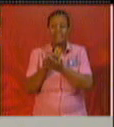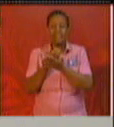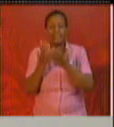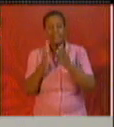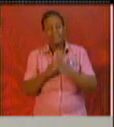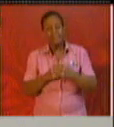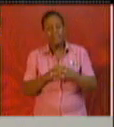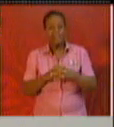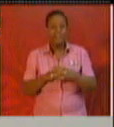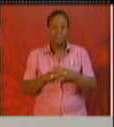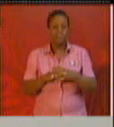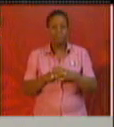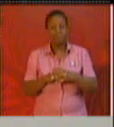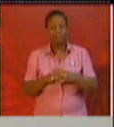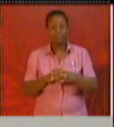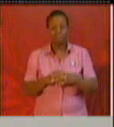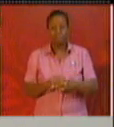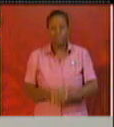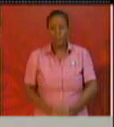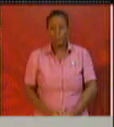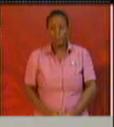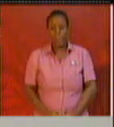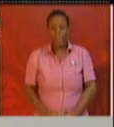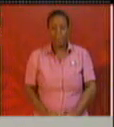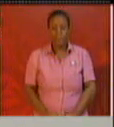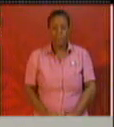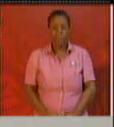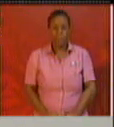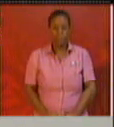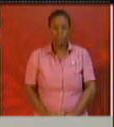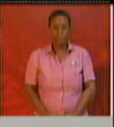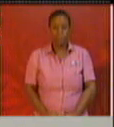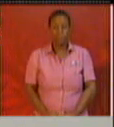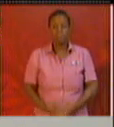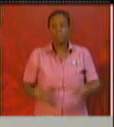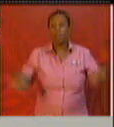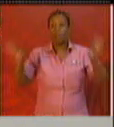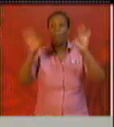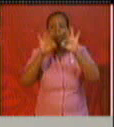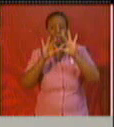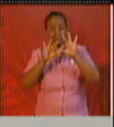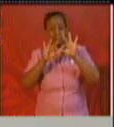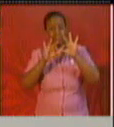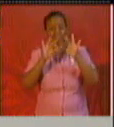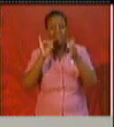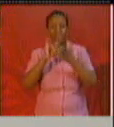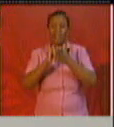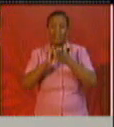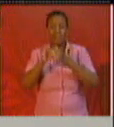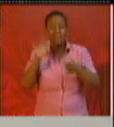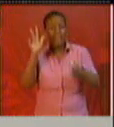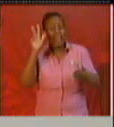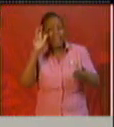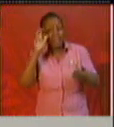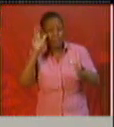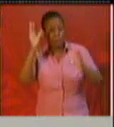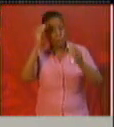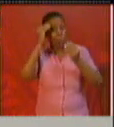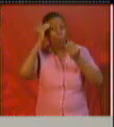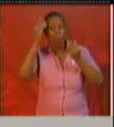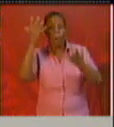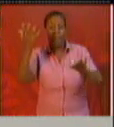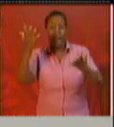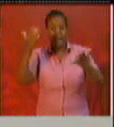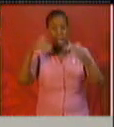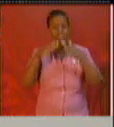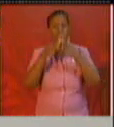on, even as we move on with the various activities in the population, that adherence to those public health guidelines is going to be our